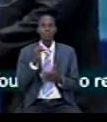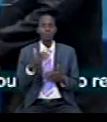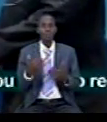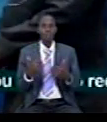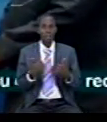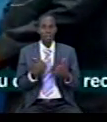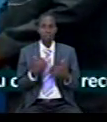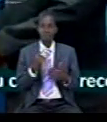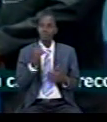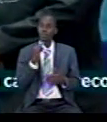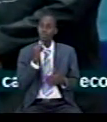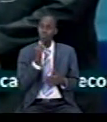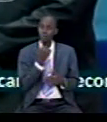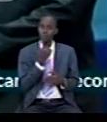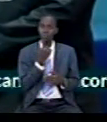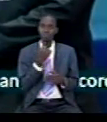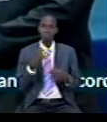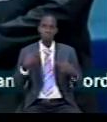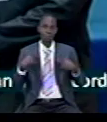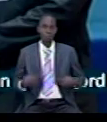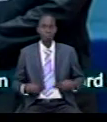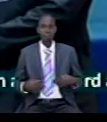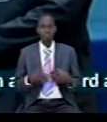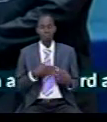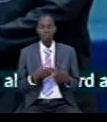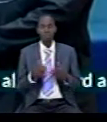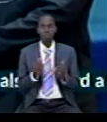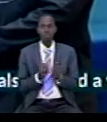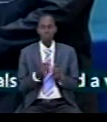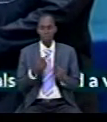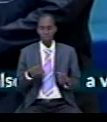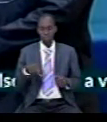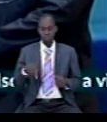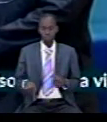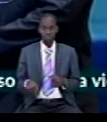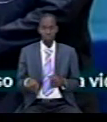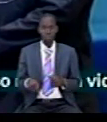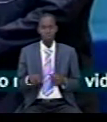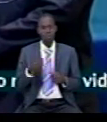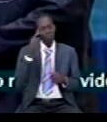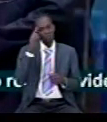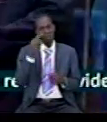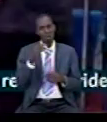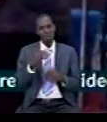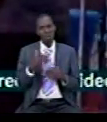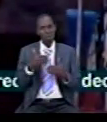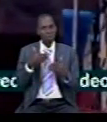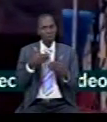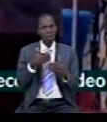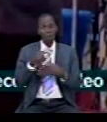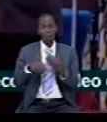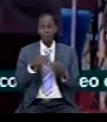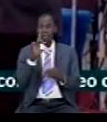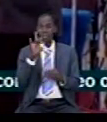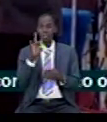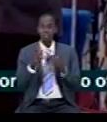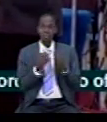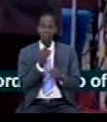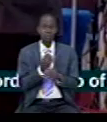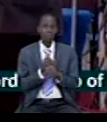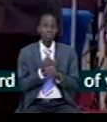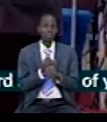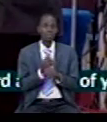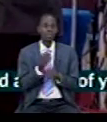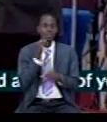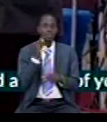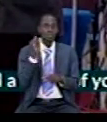serious health issues with her legs for about 8 years. Yesterday, a lot